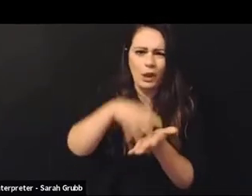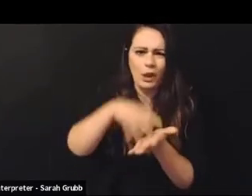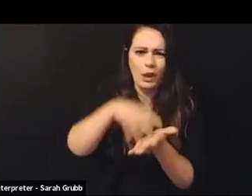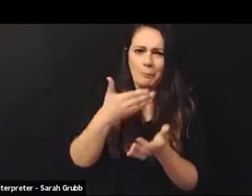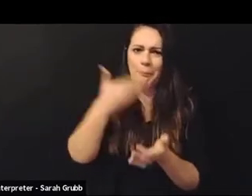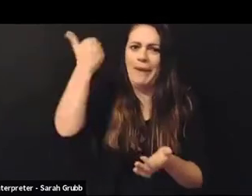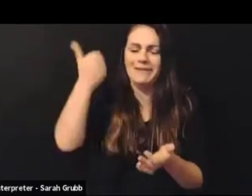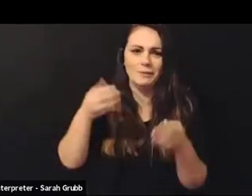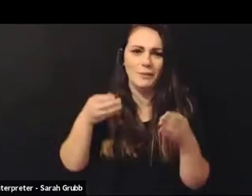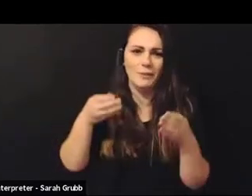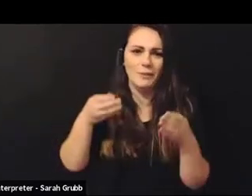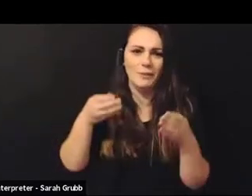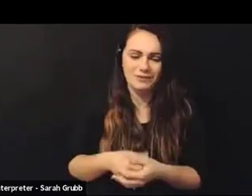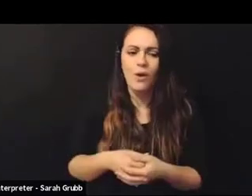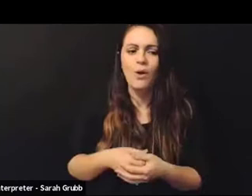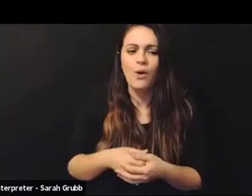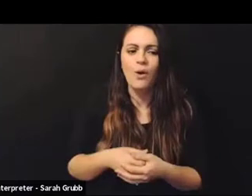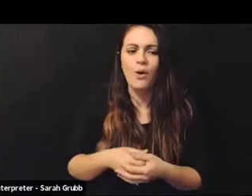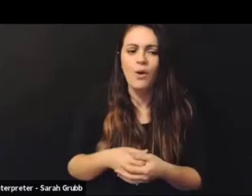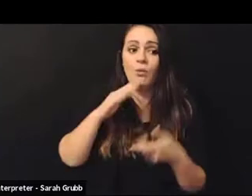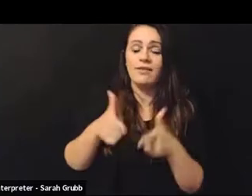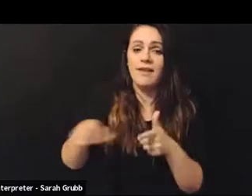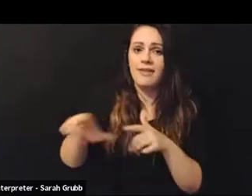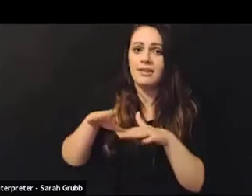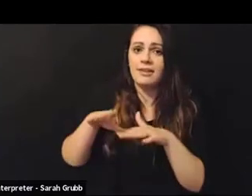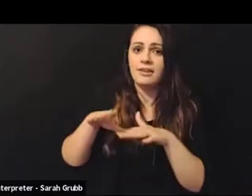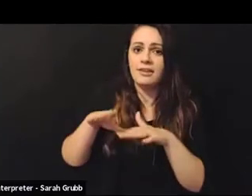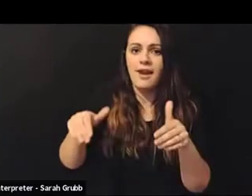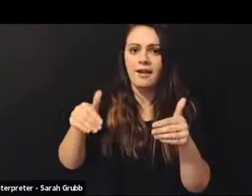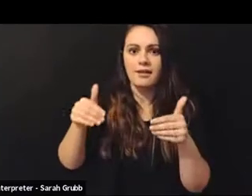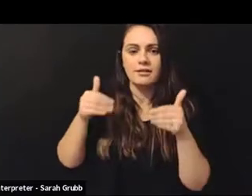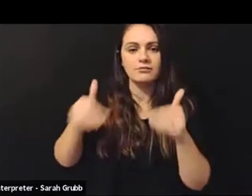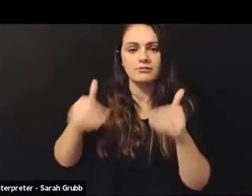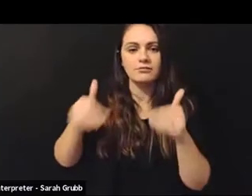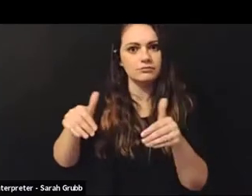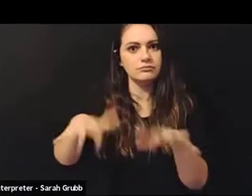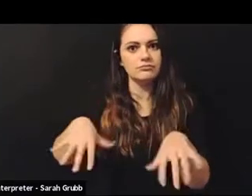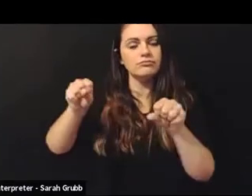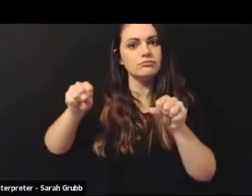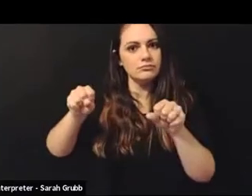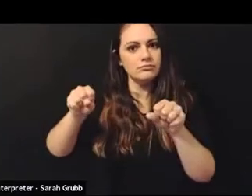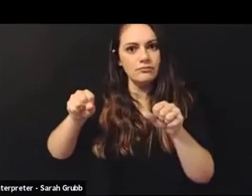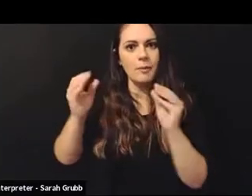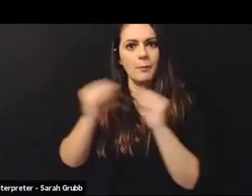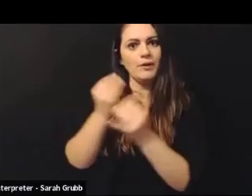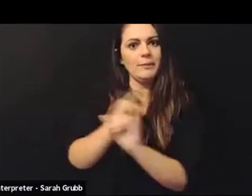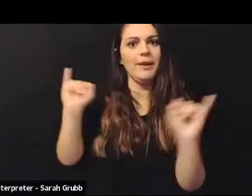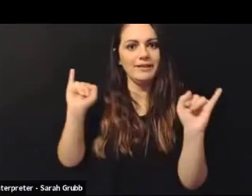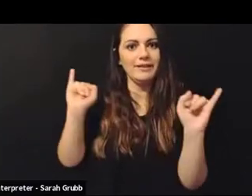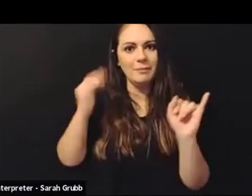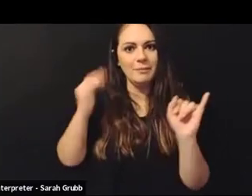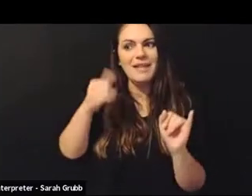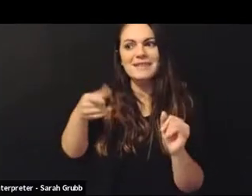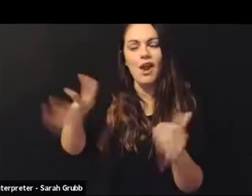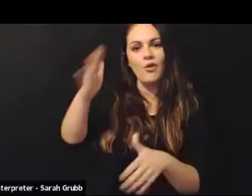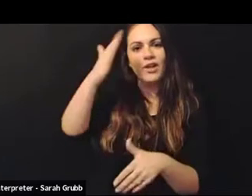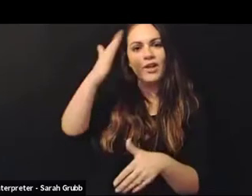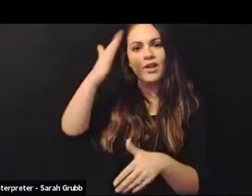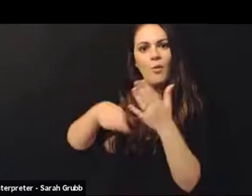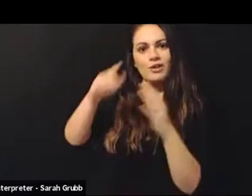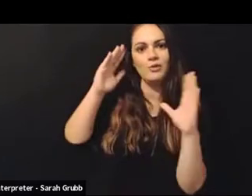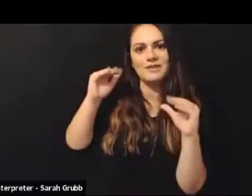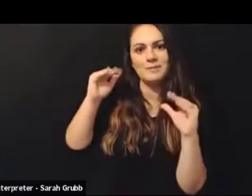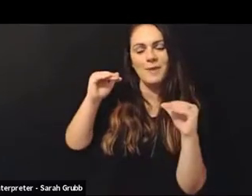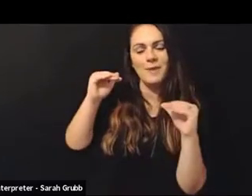child to initiate and take more independence because they know what's expected. They know how to do things. Thinking about